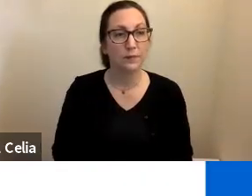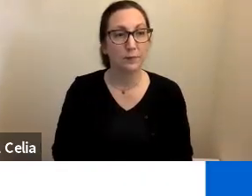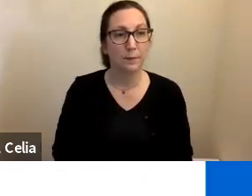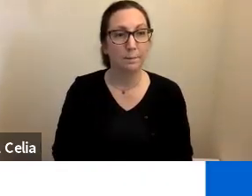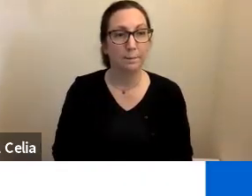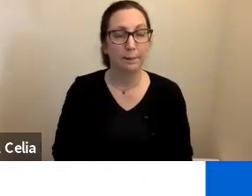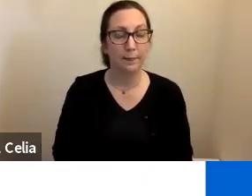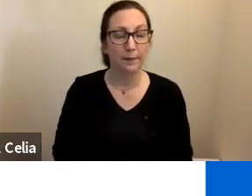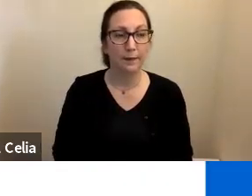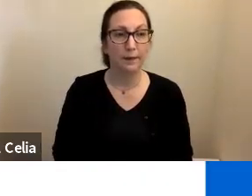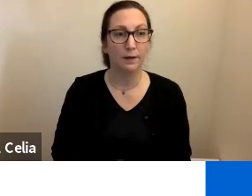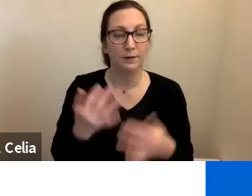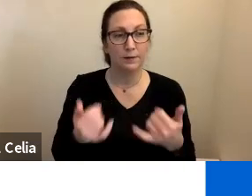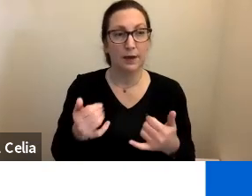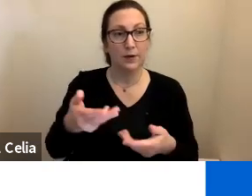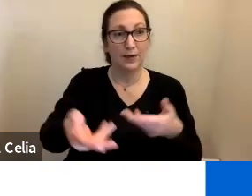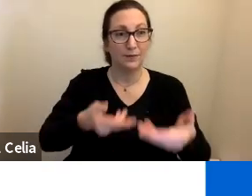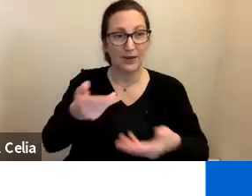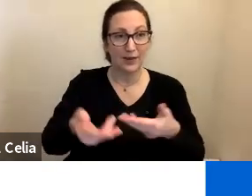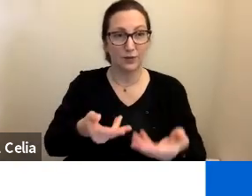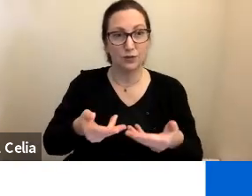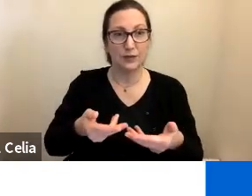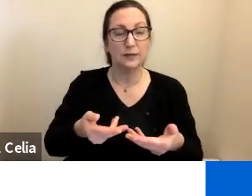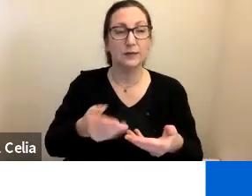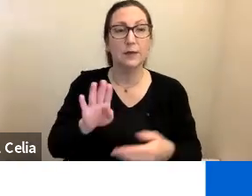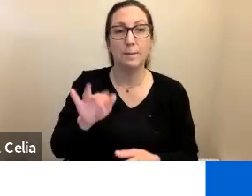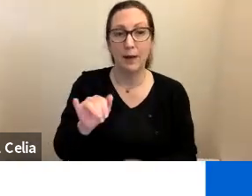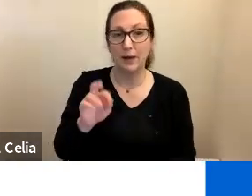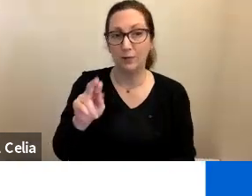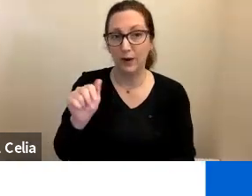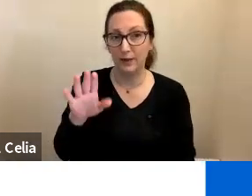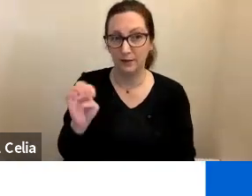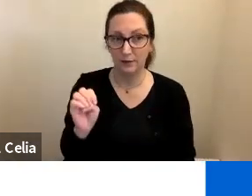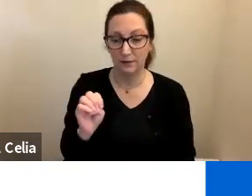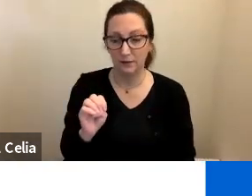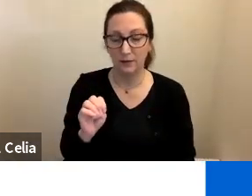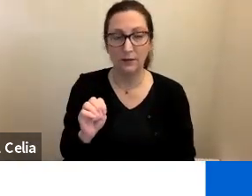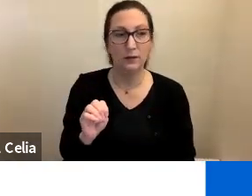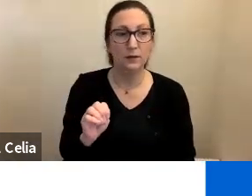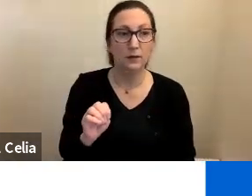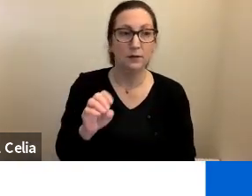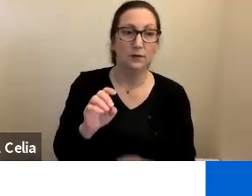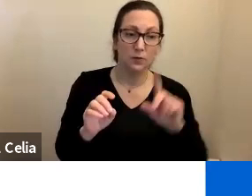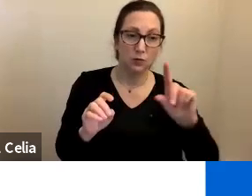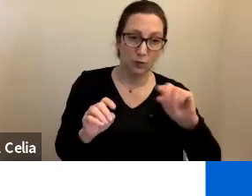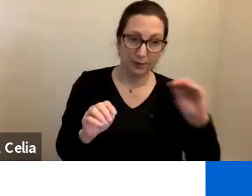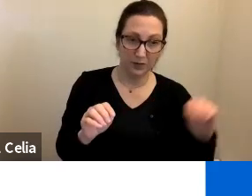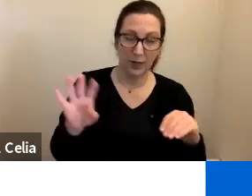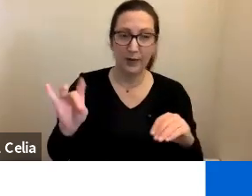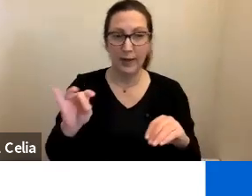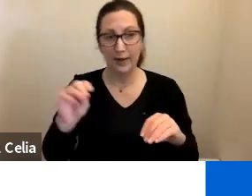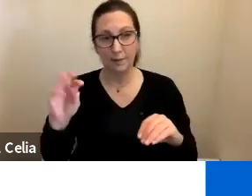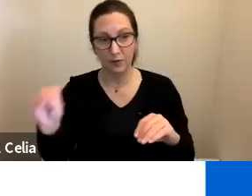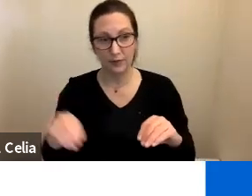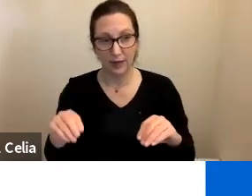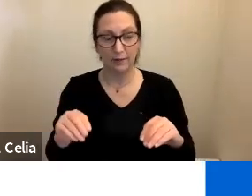So here we're going to look at invitations distributed by race for the 20% and 80% 7th grade and then